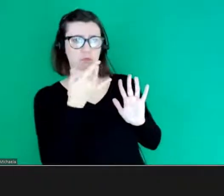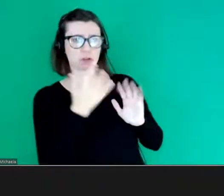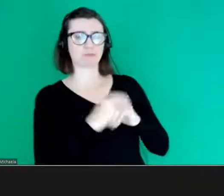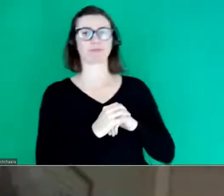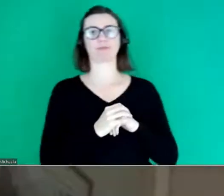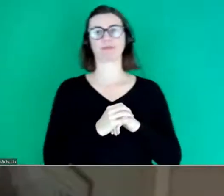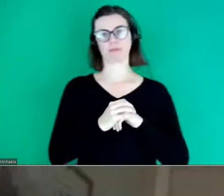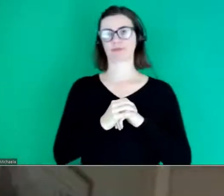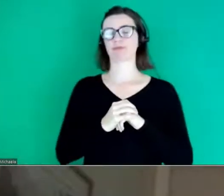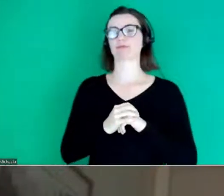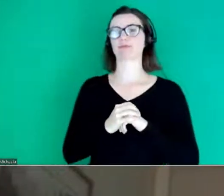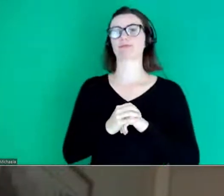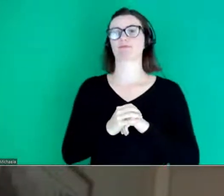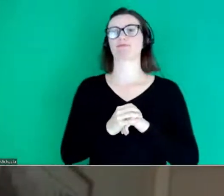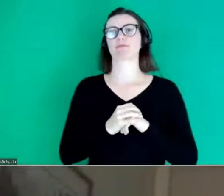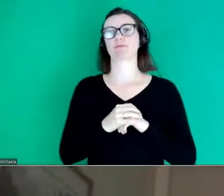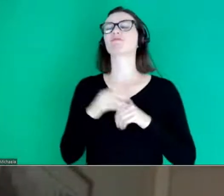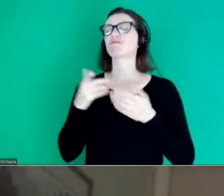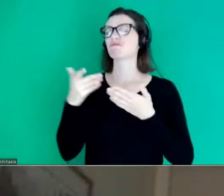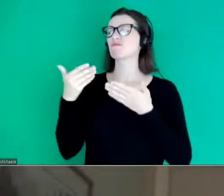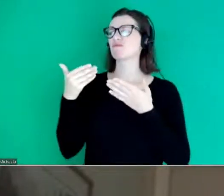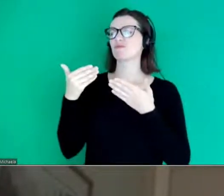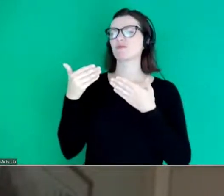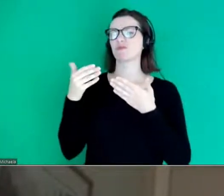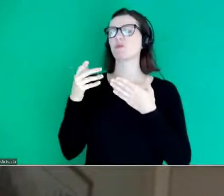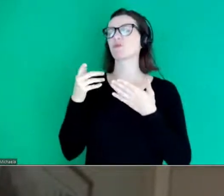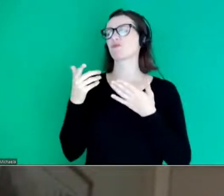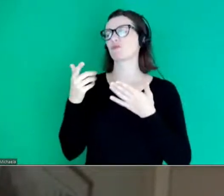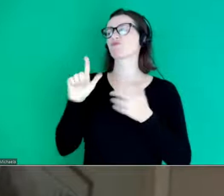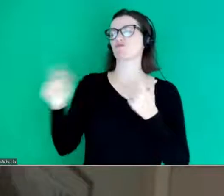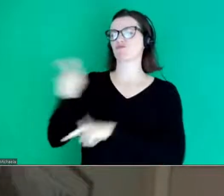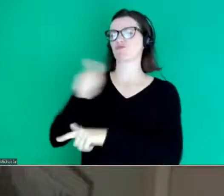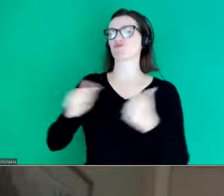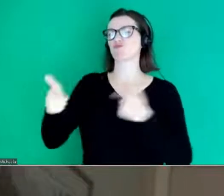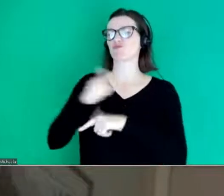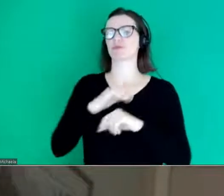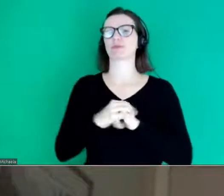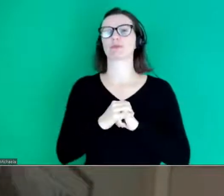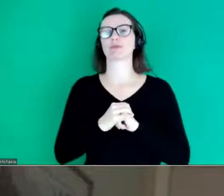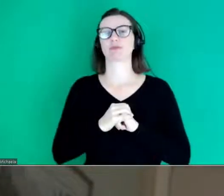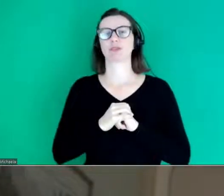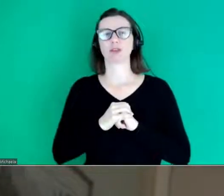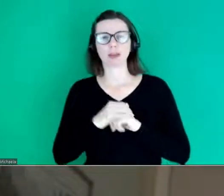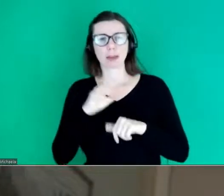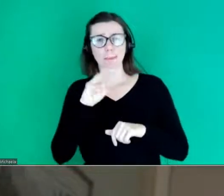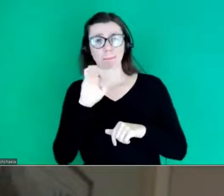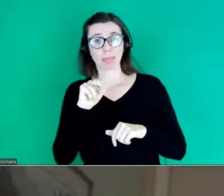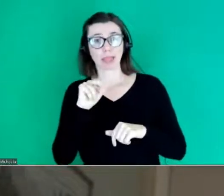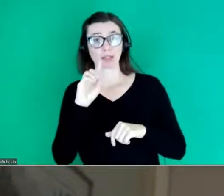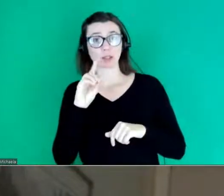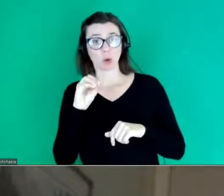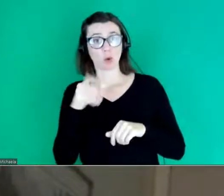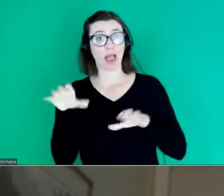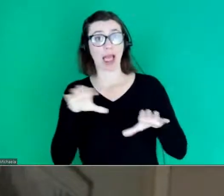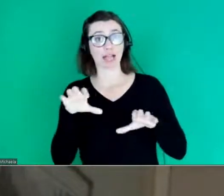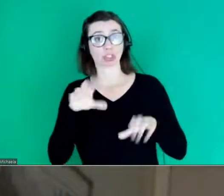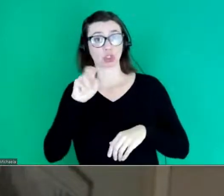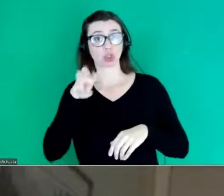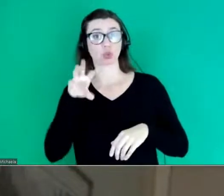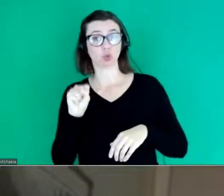Let's go through the rotation. Thank you. Okay. So it looks like we have Mendocino Action News.